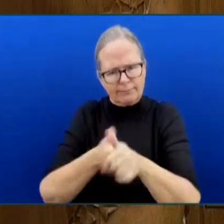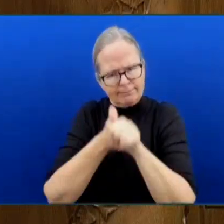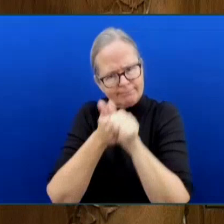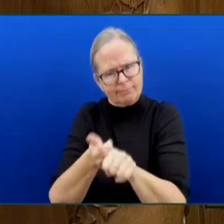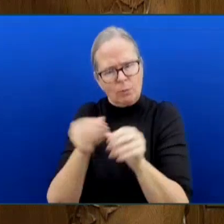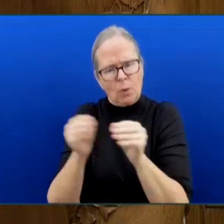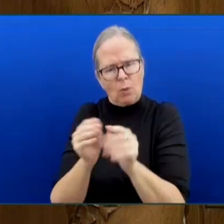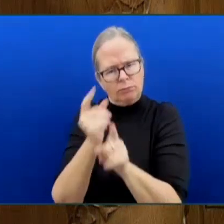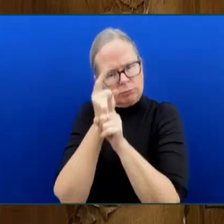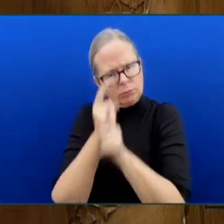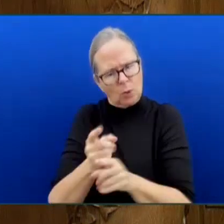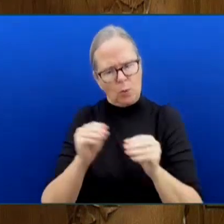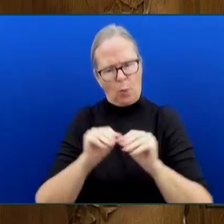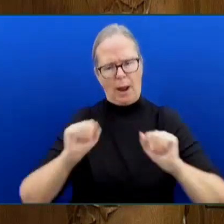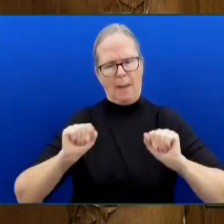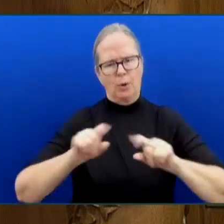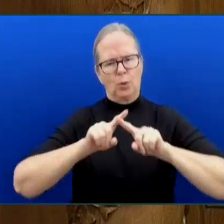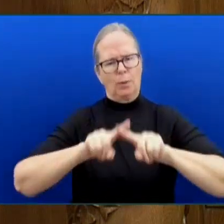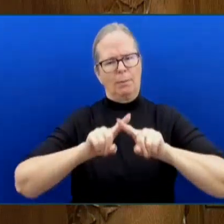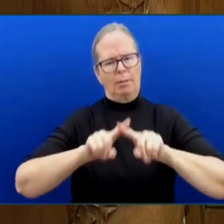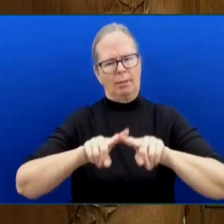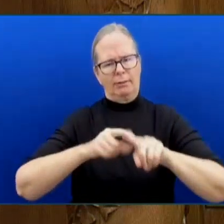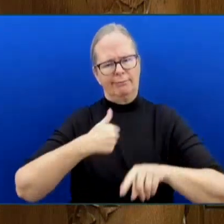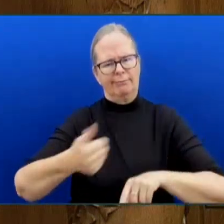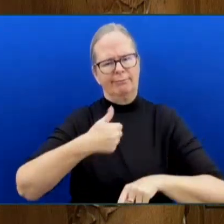Minister of Transportation.